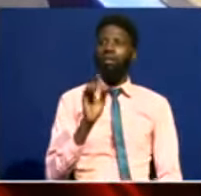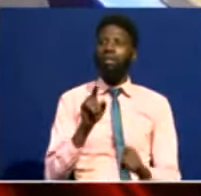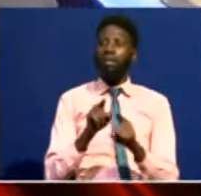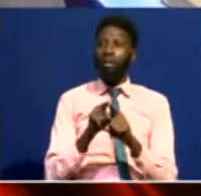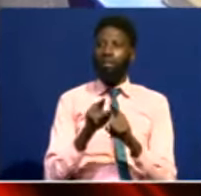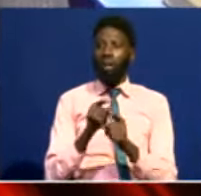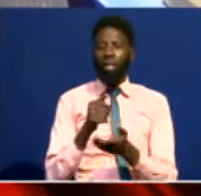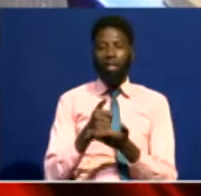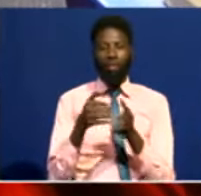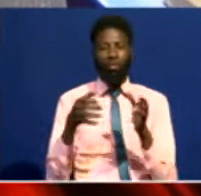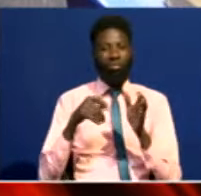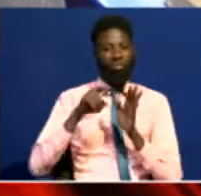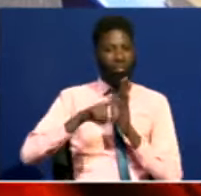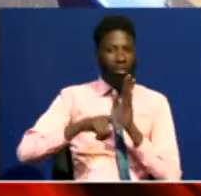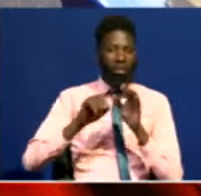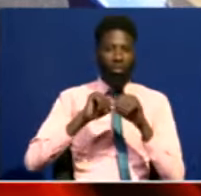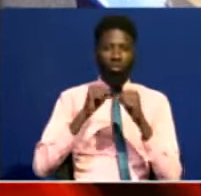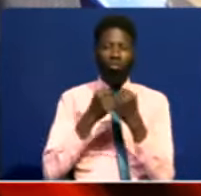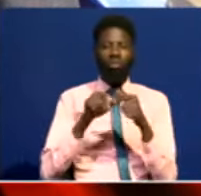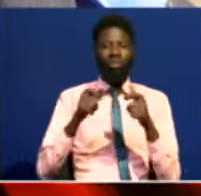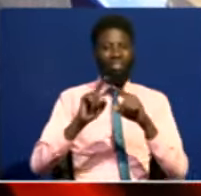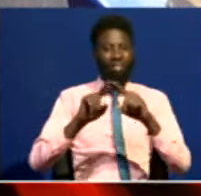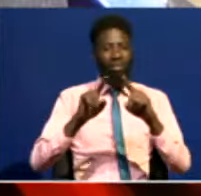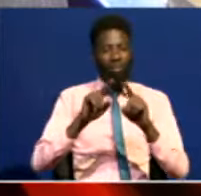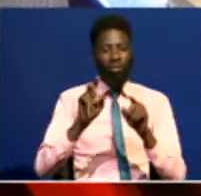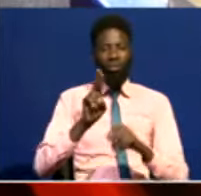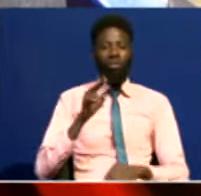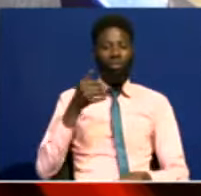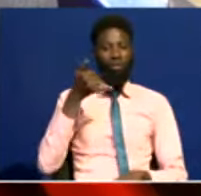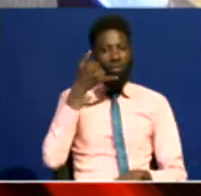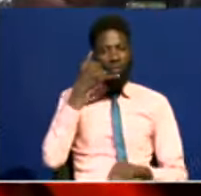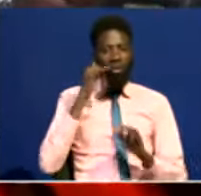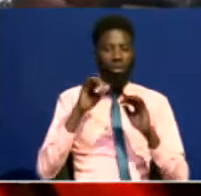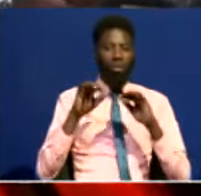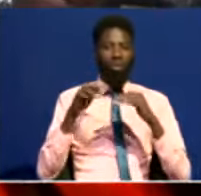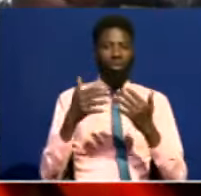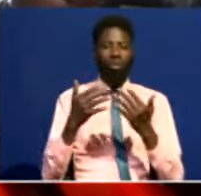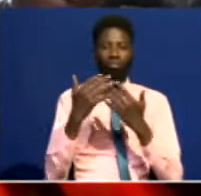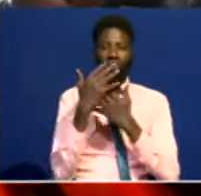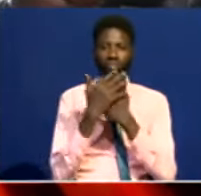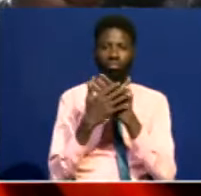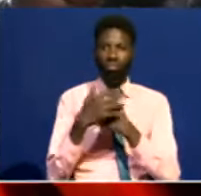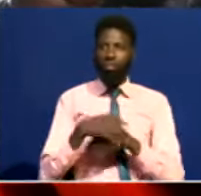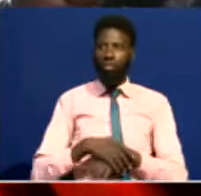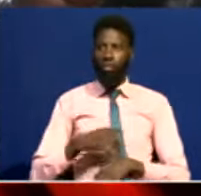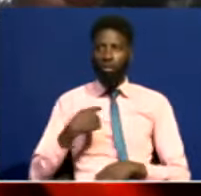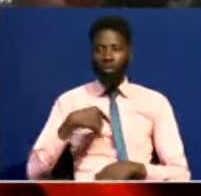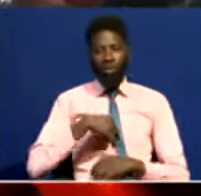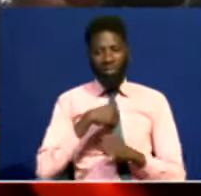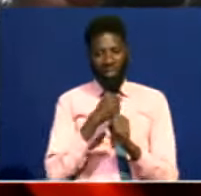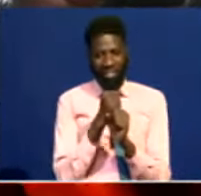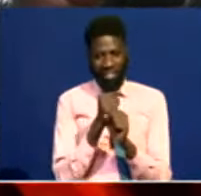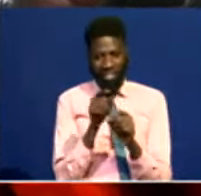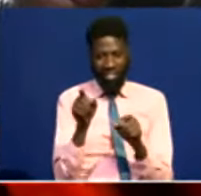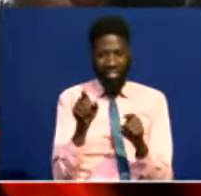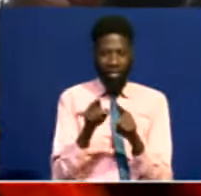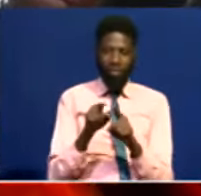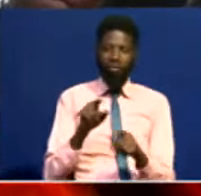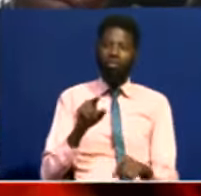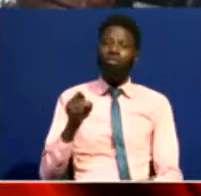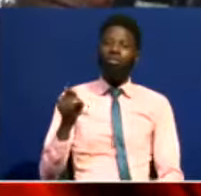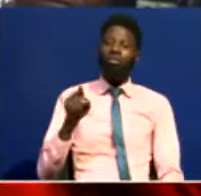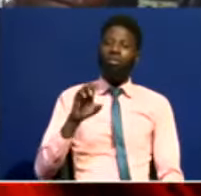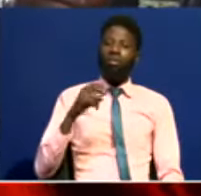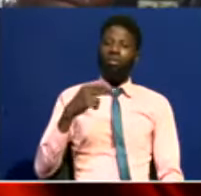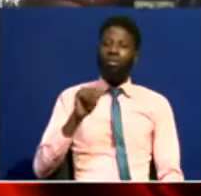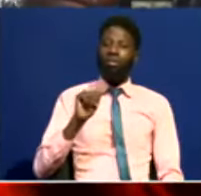miners in all social media platforms on mobile phones or cyber cafe. So we've customized this on top of ChatGPT-4 and